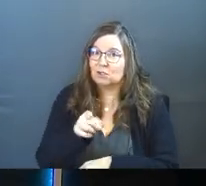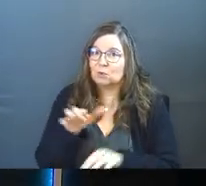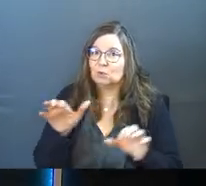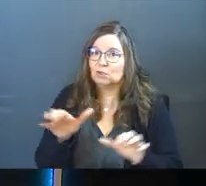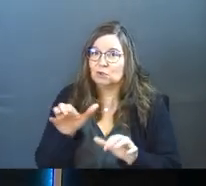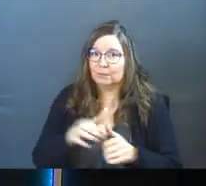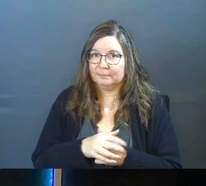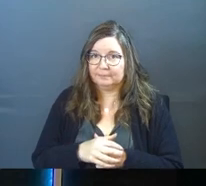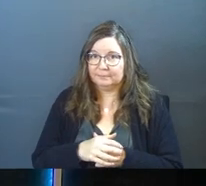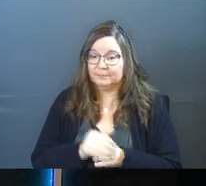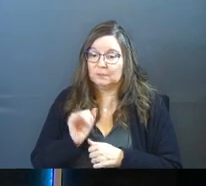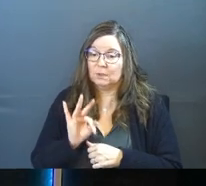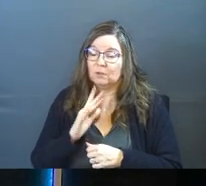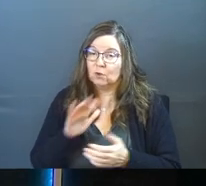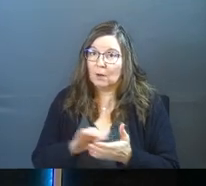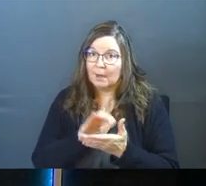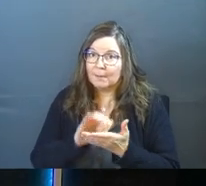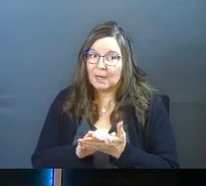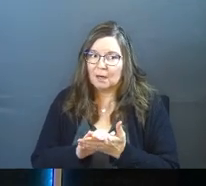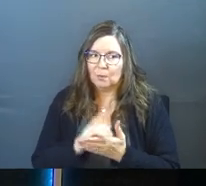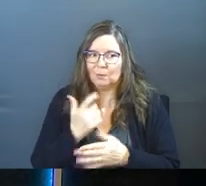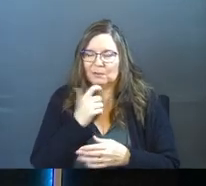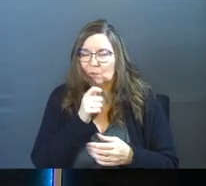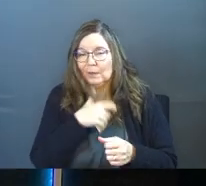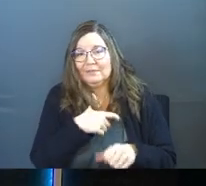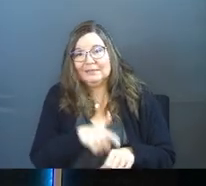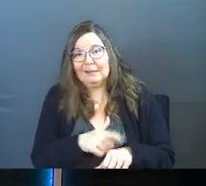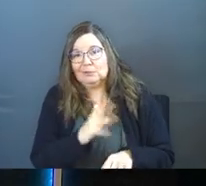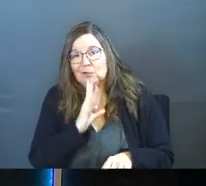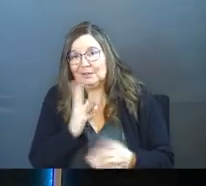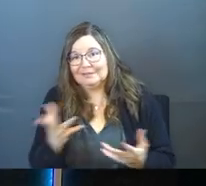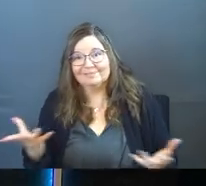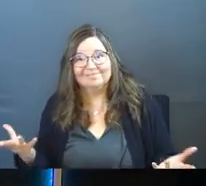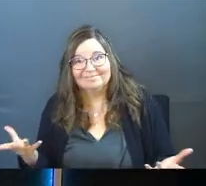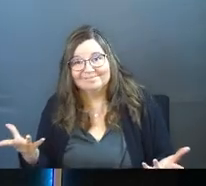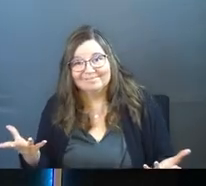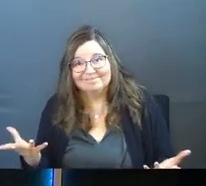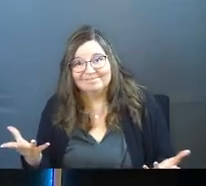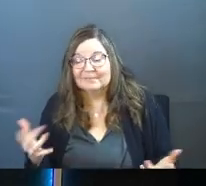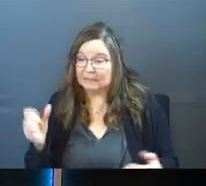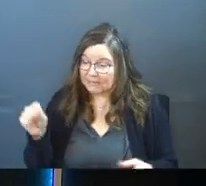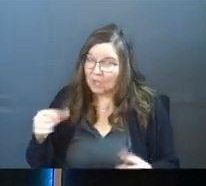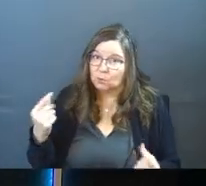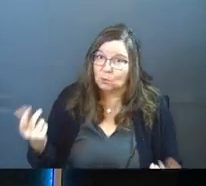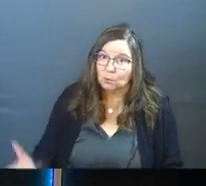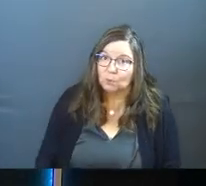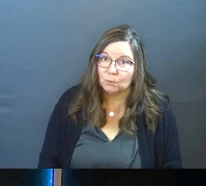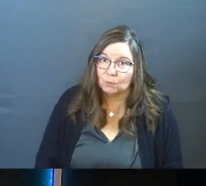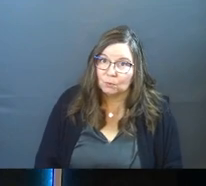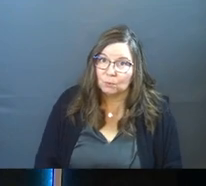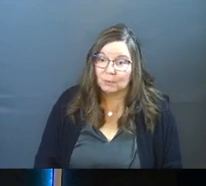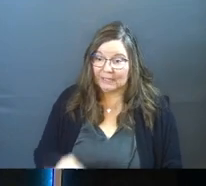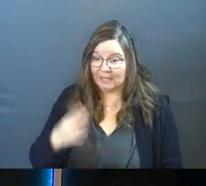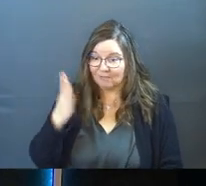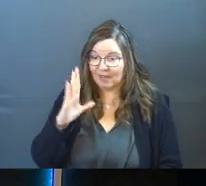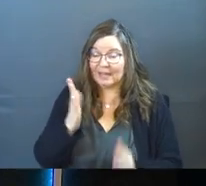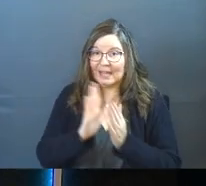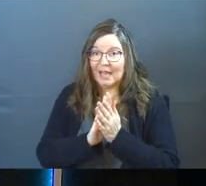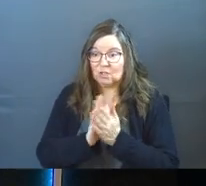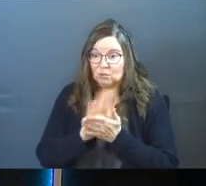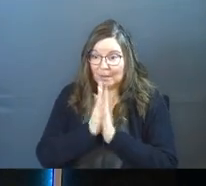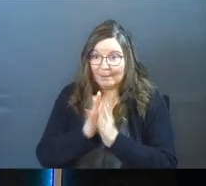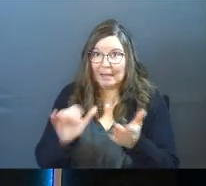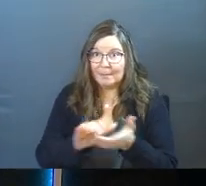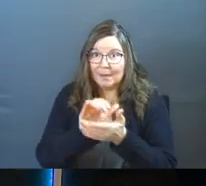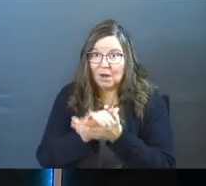do. So if you were in a marriage, and you're like, we just don't have time to talk. Yes, you do. If God has asked you to